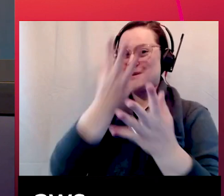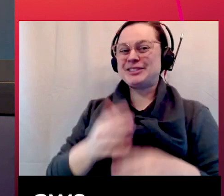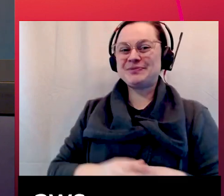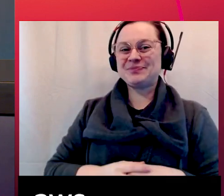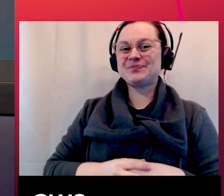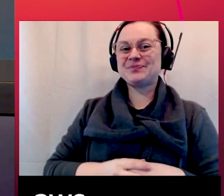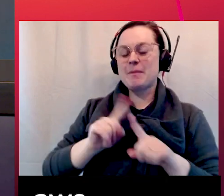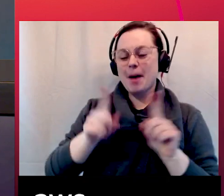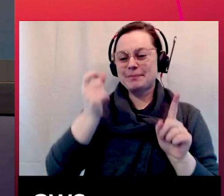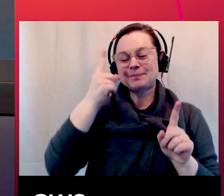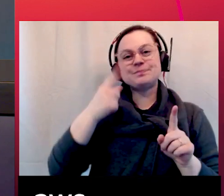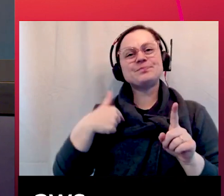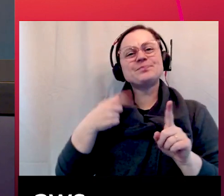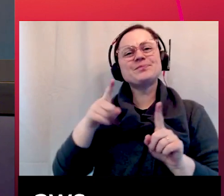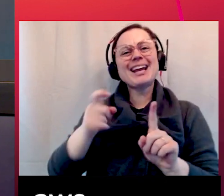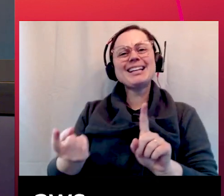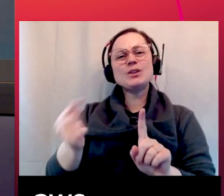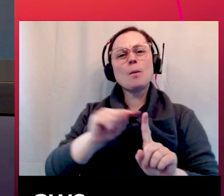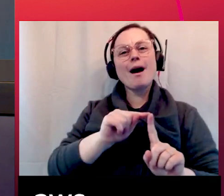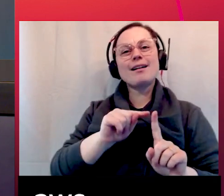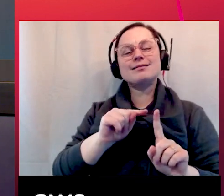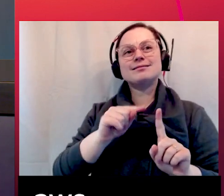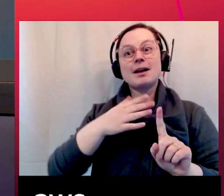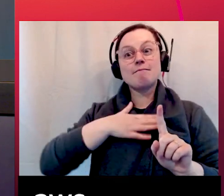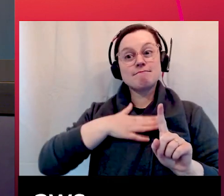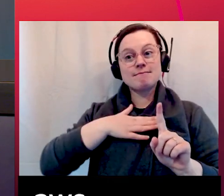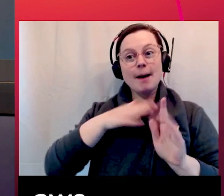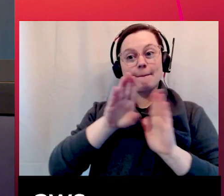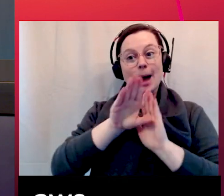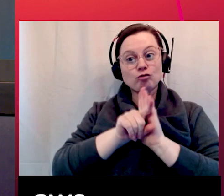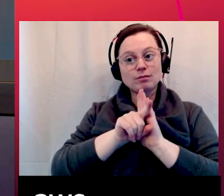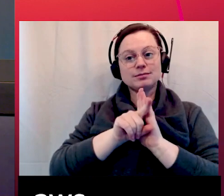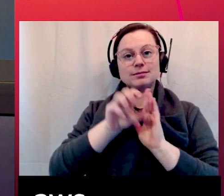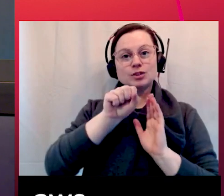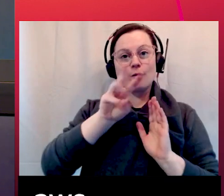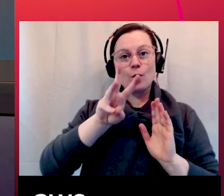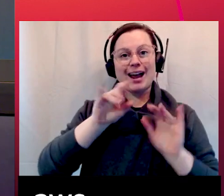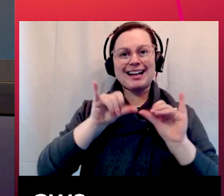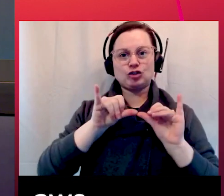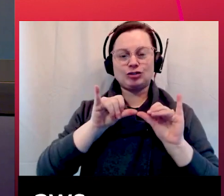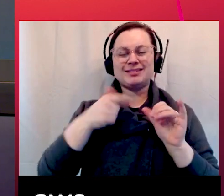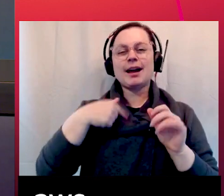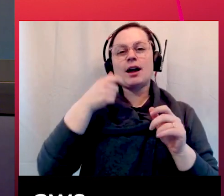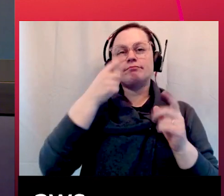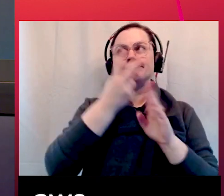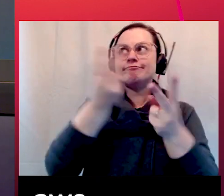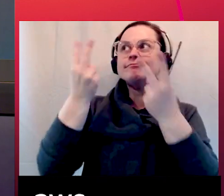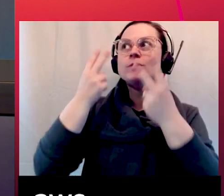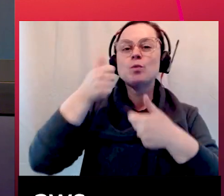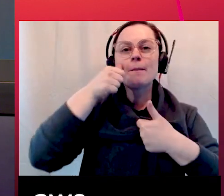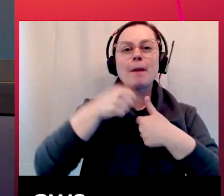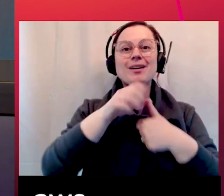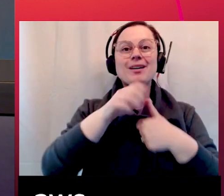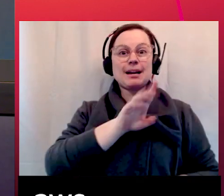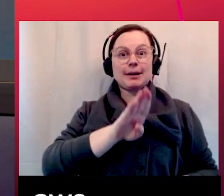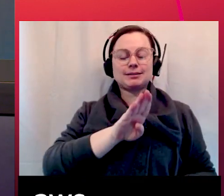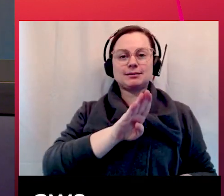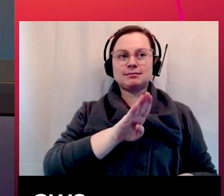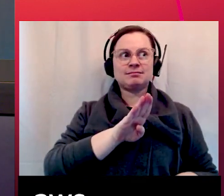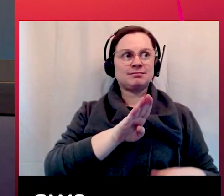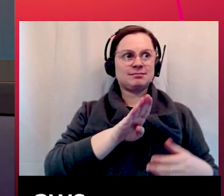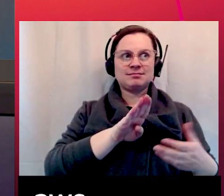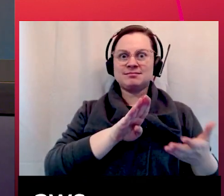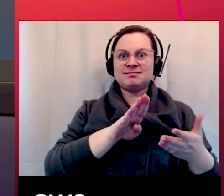I have to go back to my background as a software engineer. I remember a time, Subbu, when databases were not a developer's